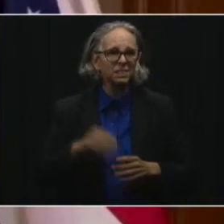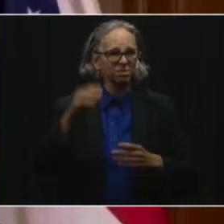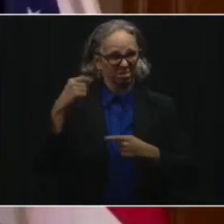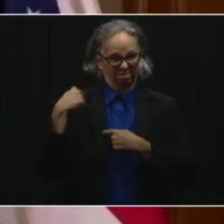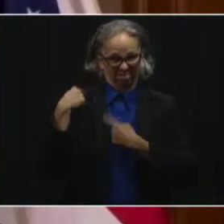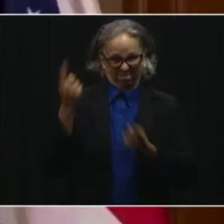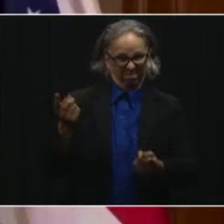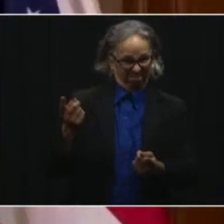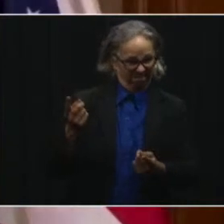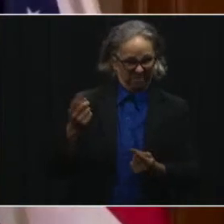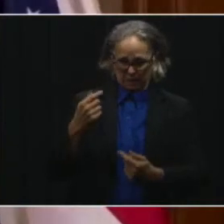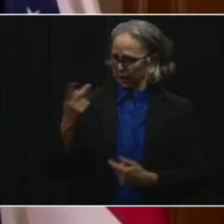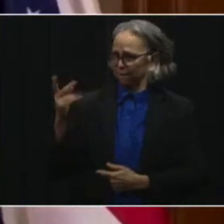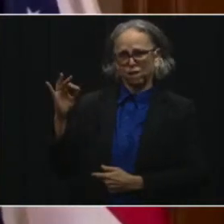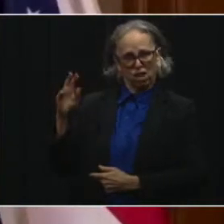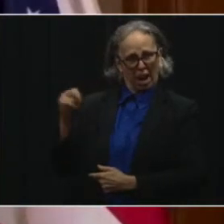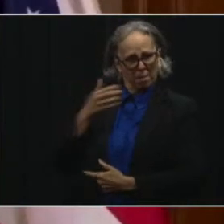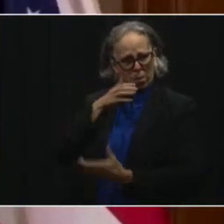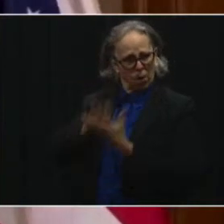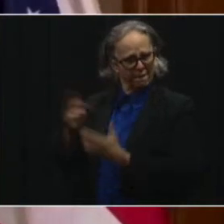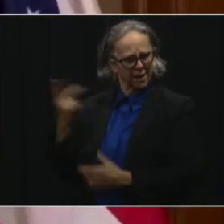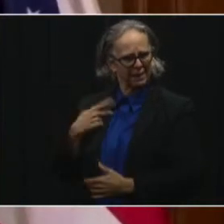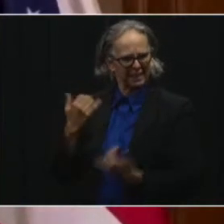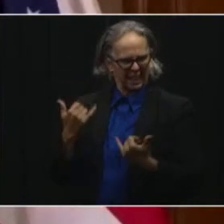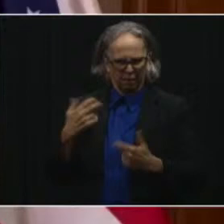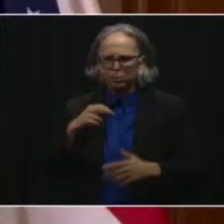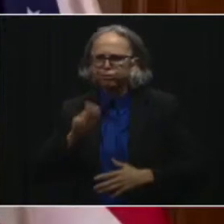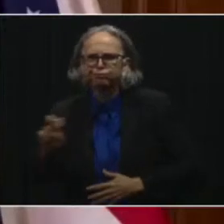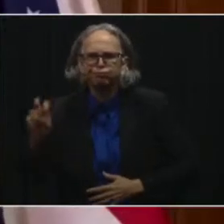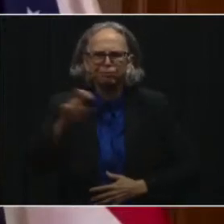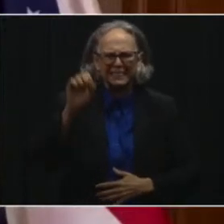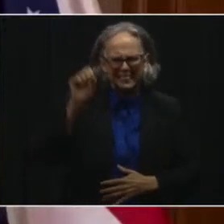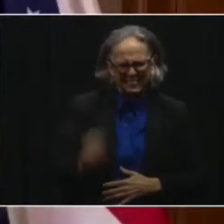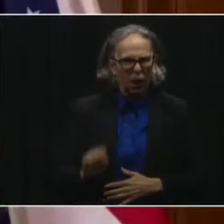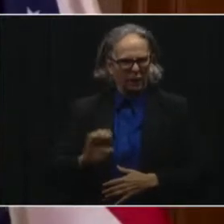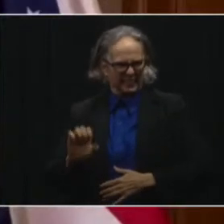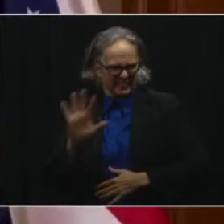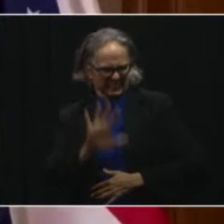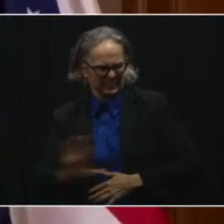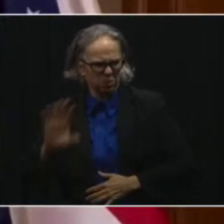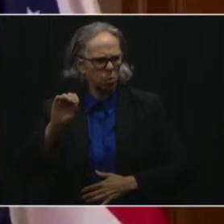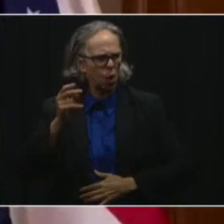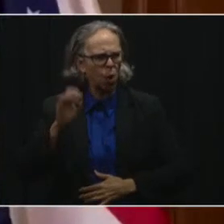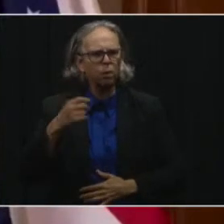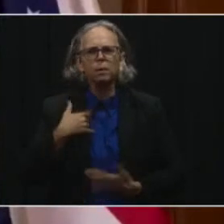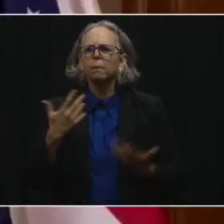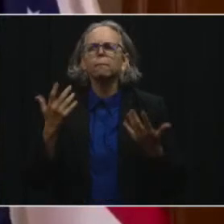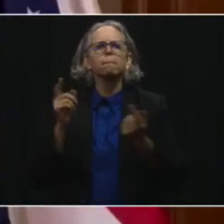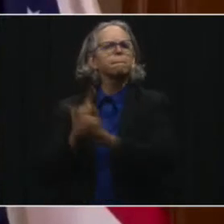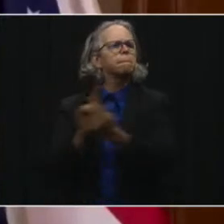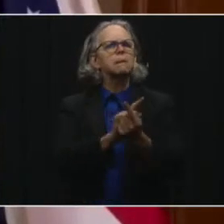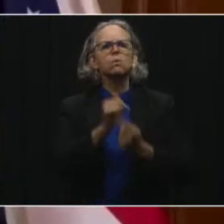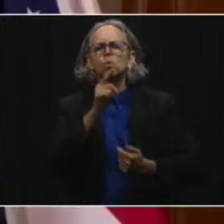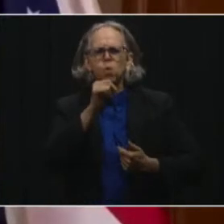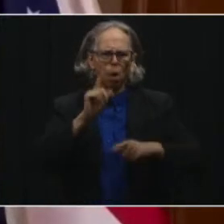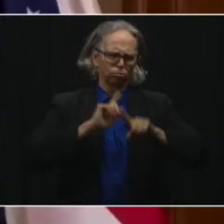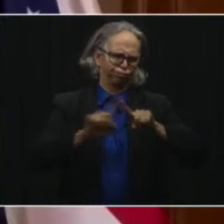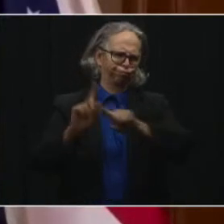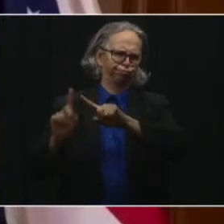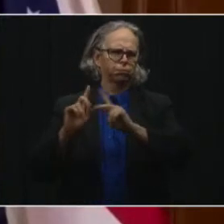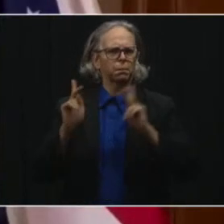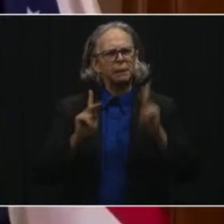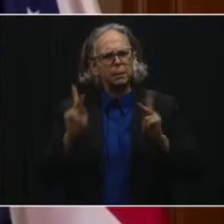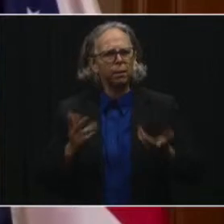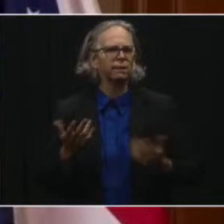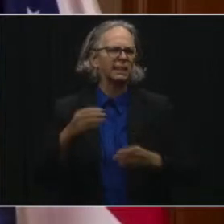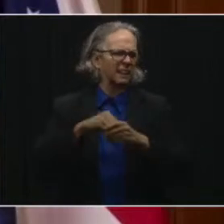and southern part of the state, southeast Ohio. And we met with hospital officials, we met with health department officials,